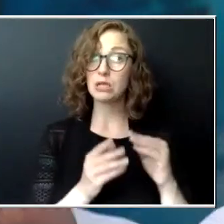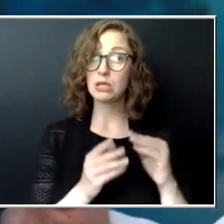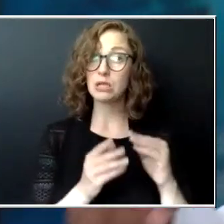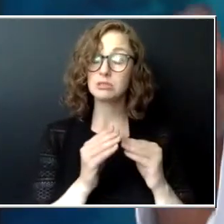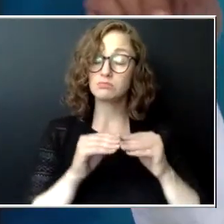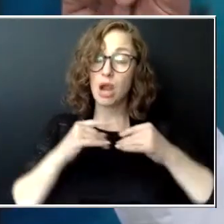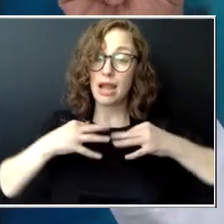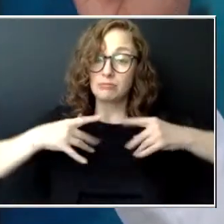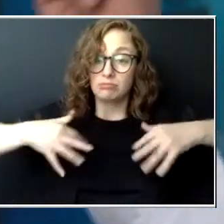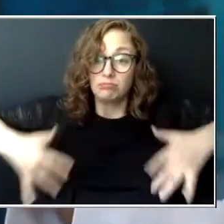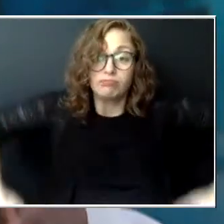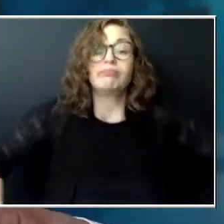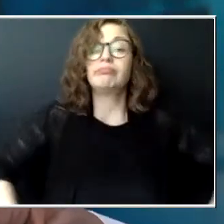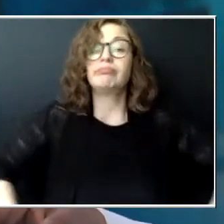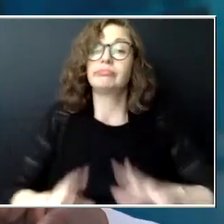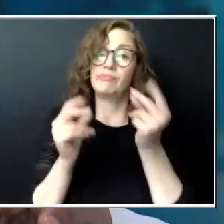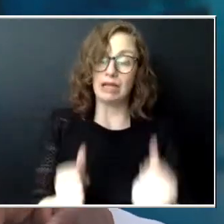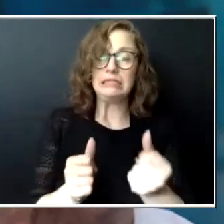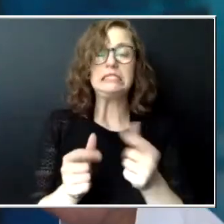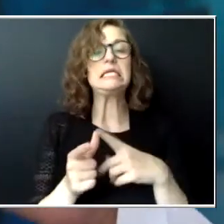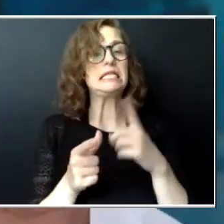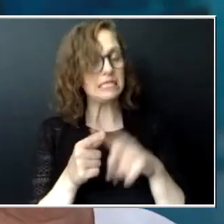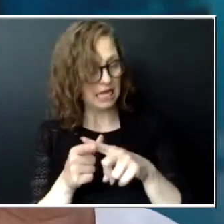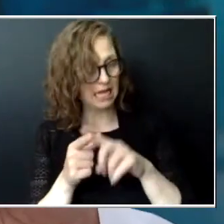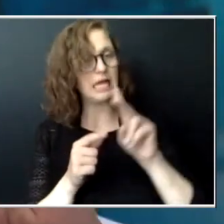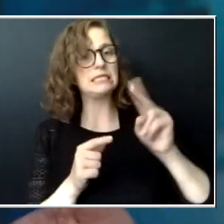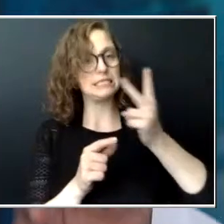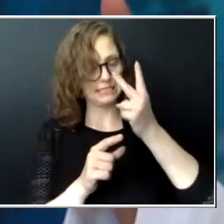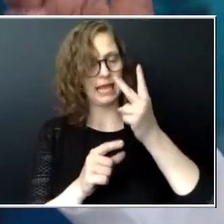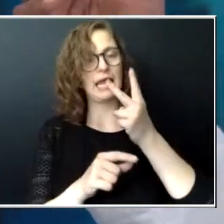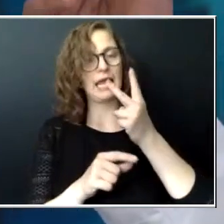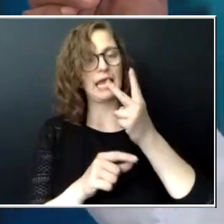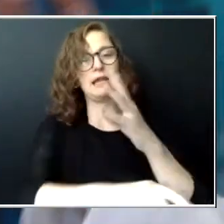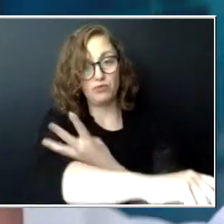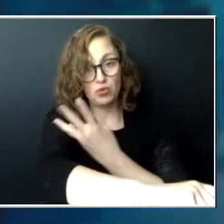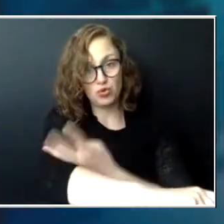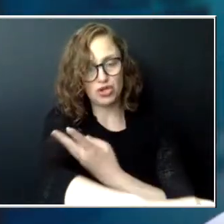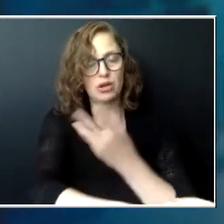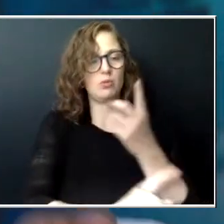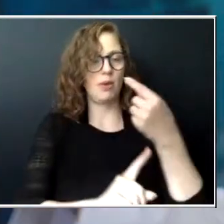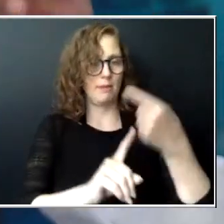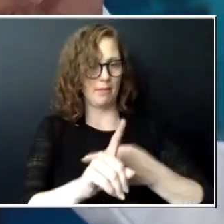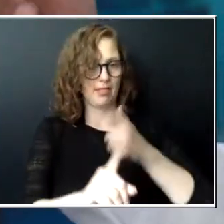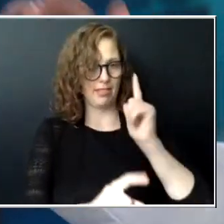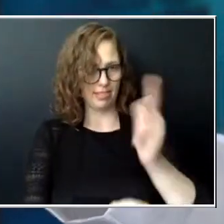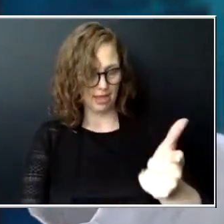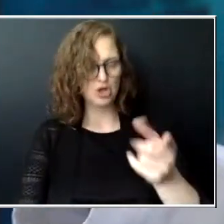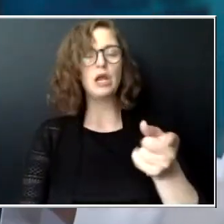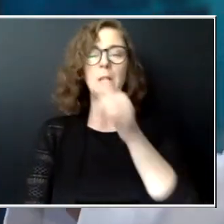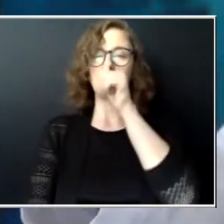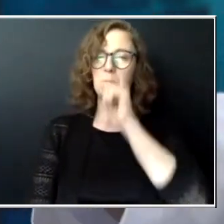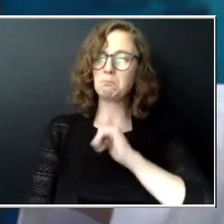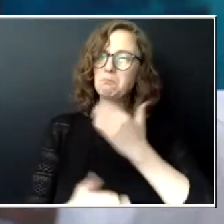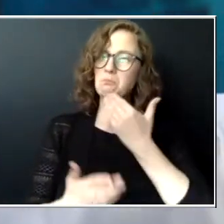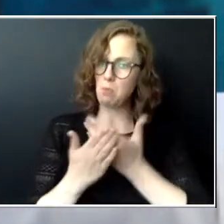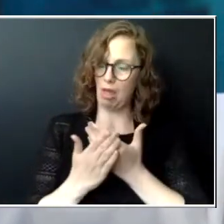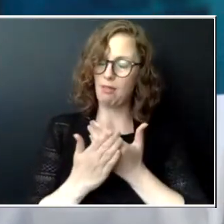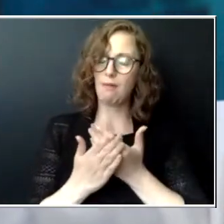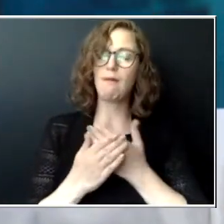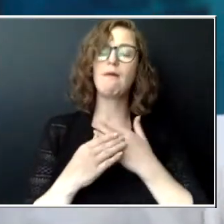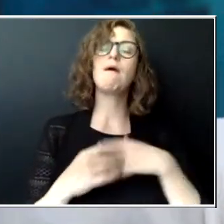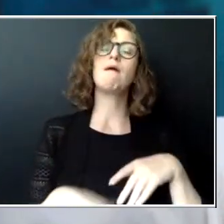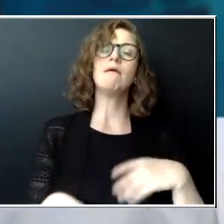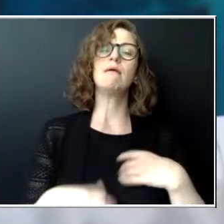gave another infusion of that as well, a month apart, and he tolerated that fine. And we